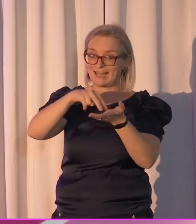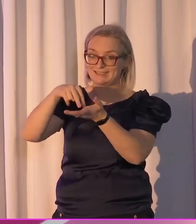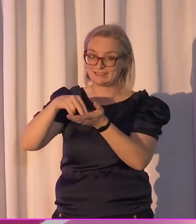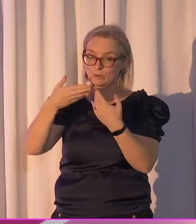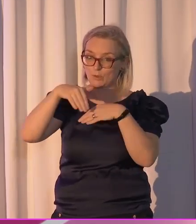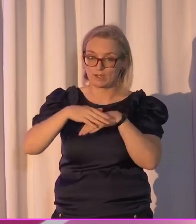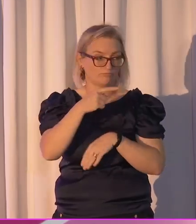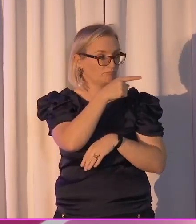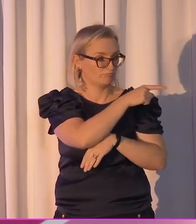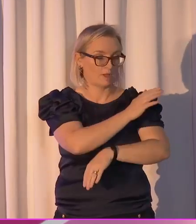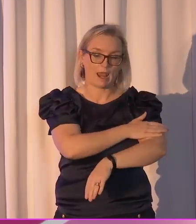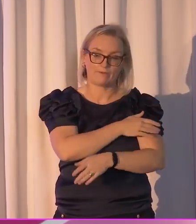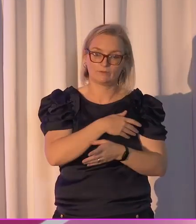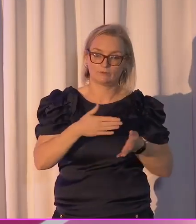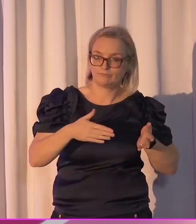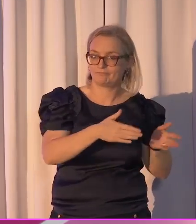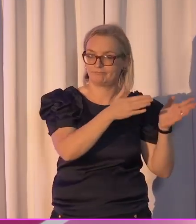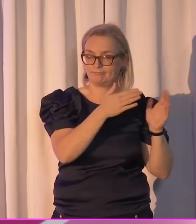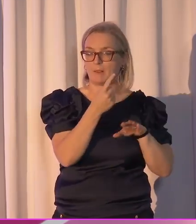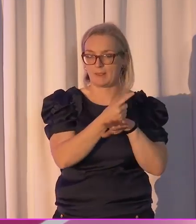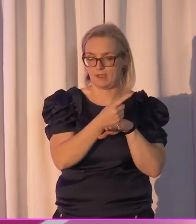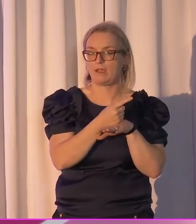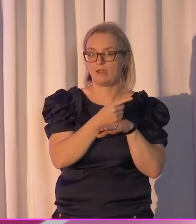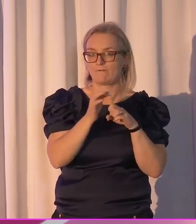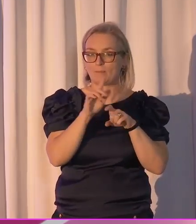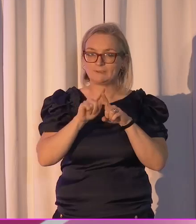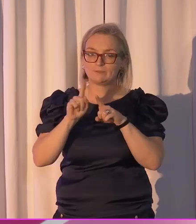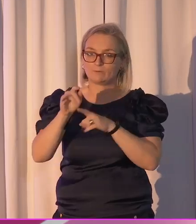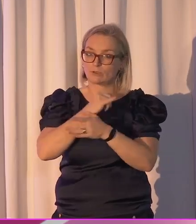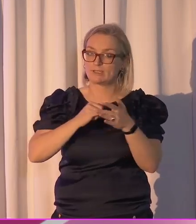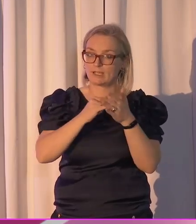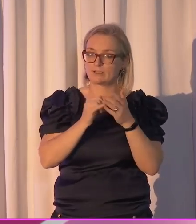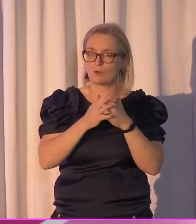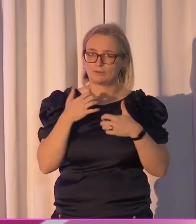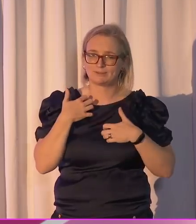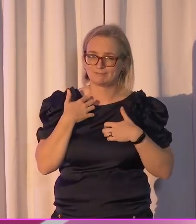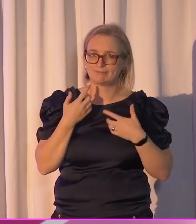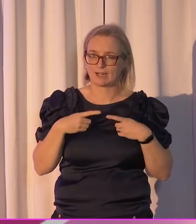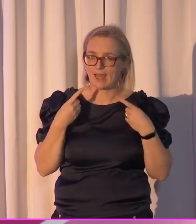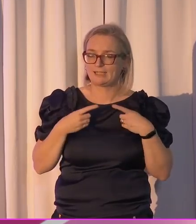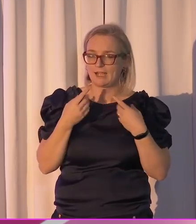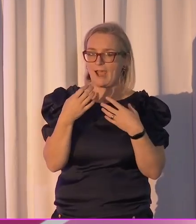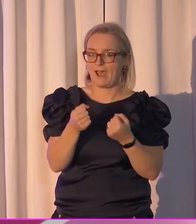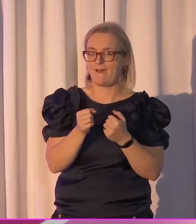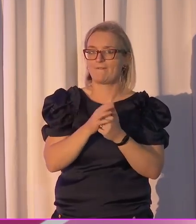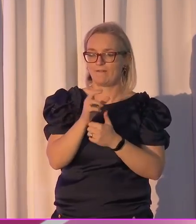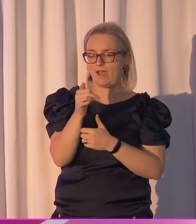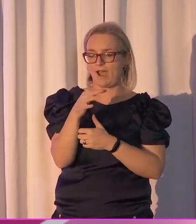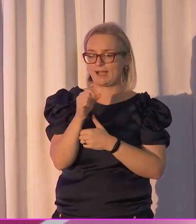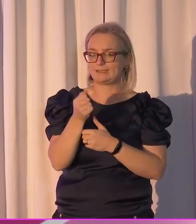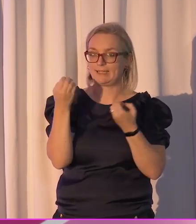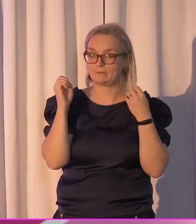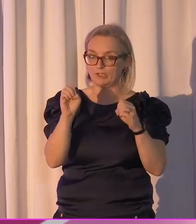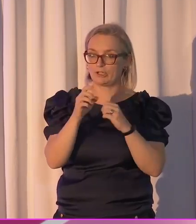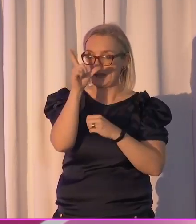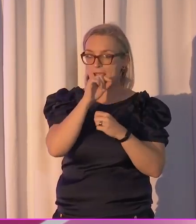They're down the corridor to my left. And in keeping with today's theme, we're thrilled to host an arts exhibition entitled Connecting